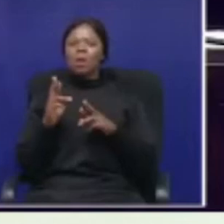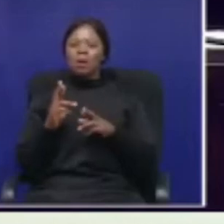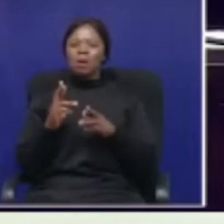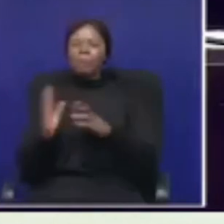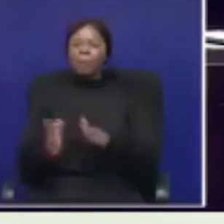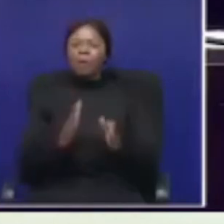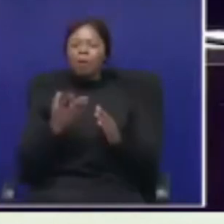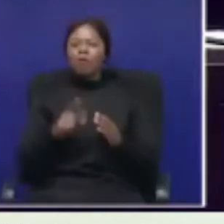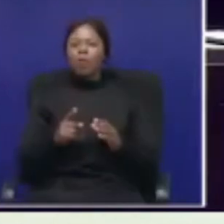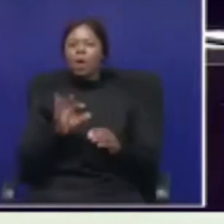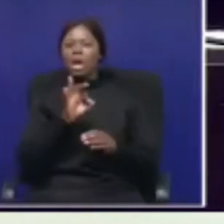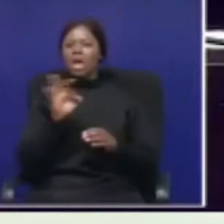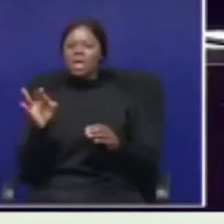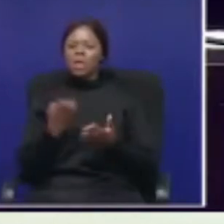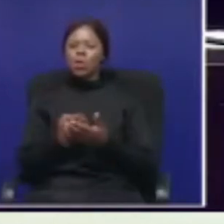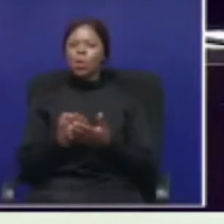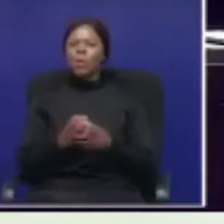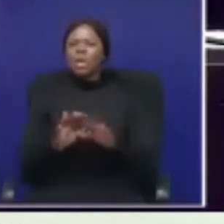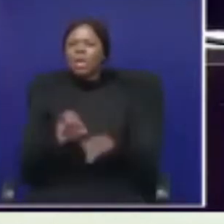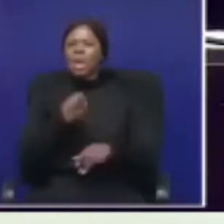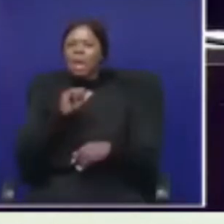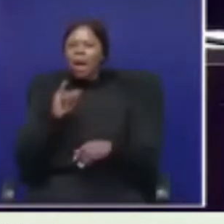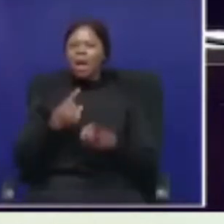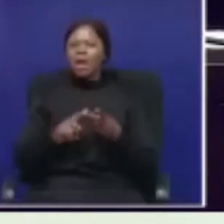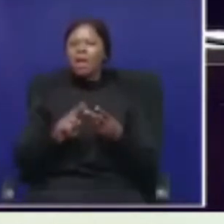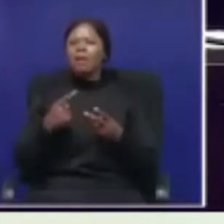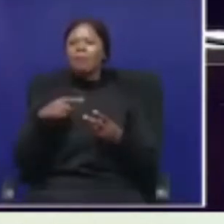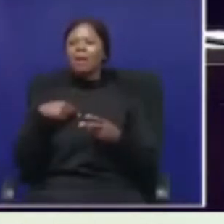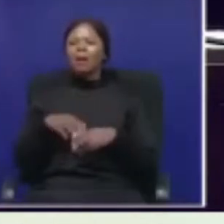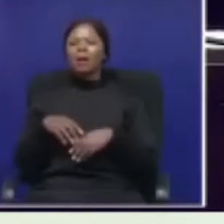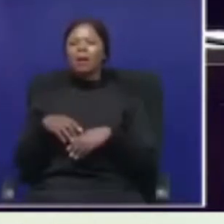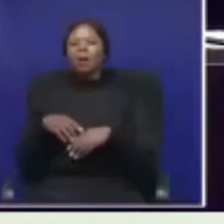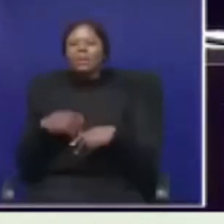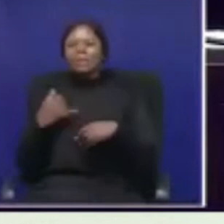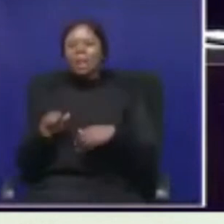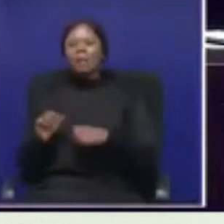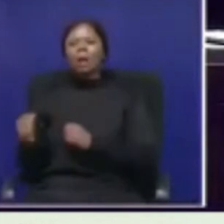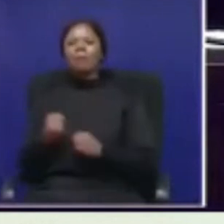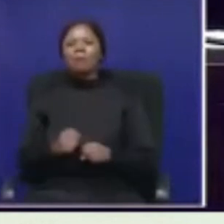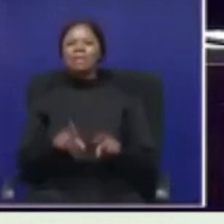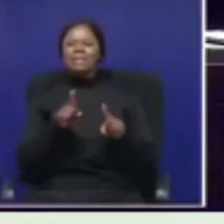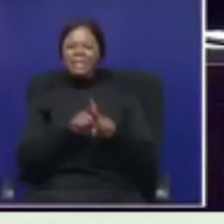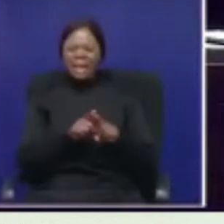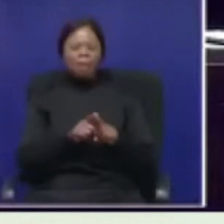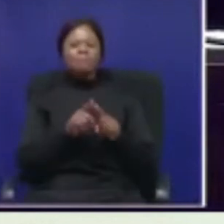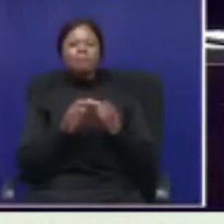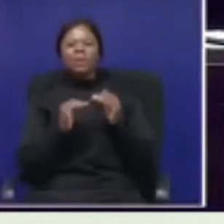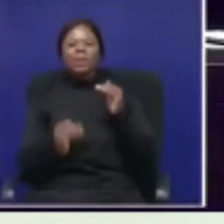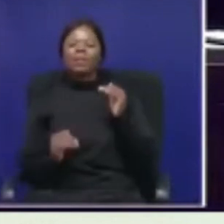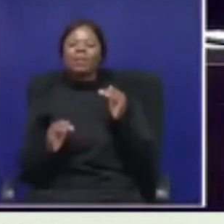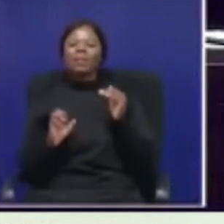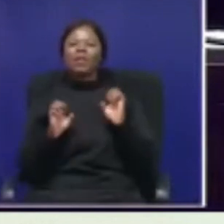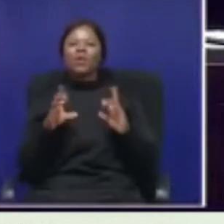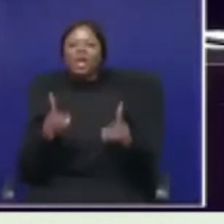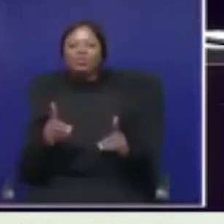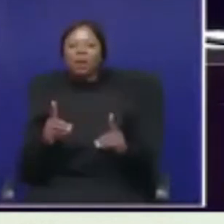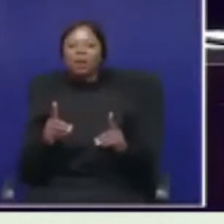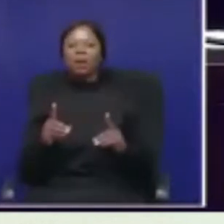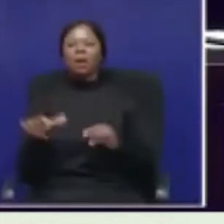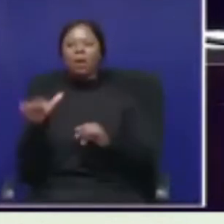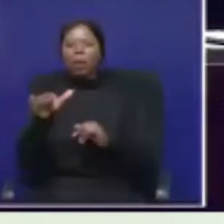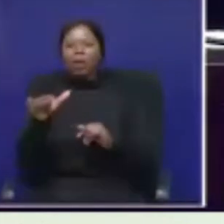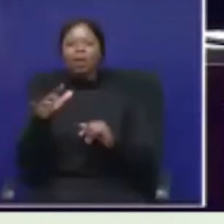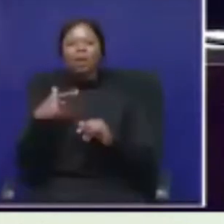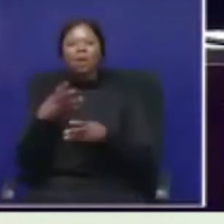green economy, we've trapped them in outdated and an unequal education system, where learners in townships are lucky if they